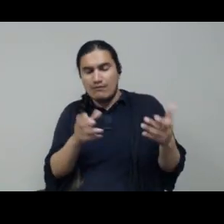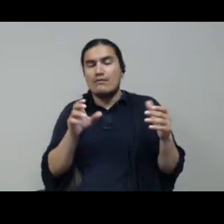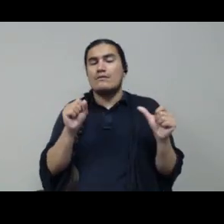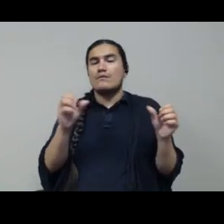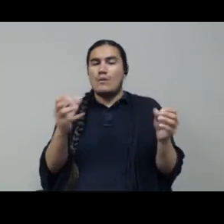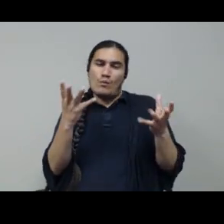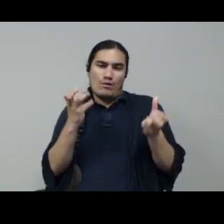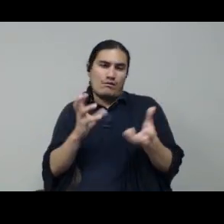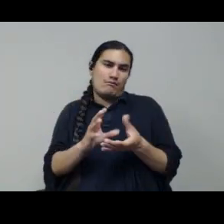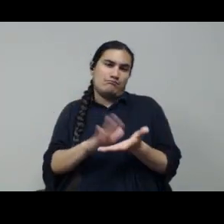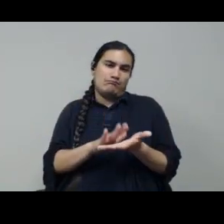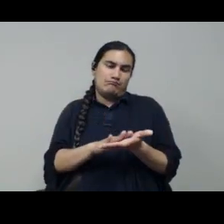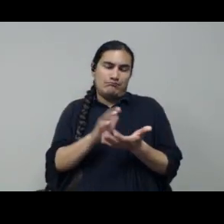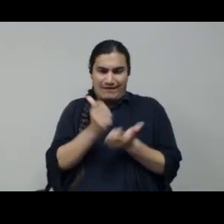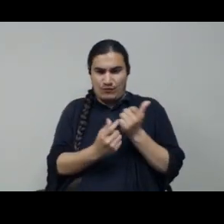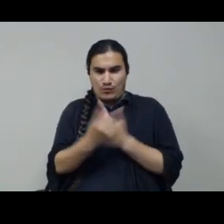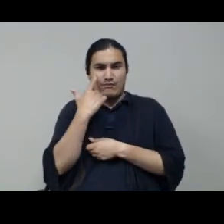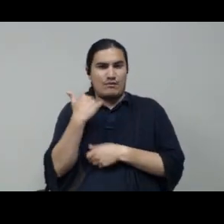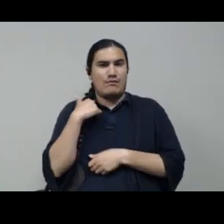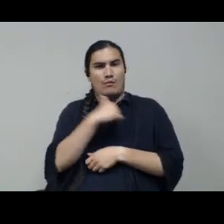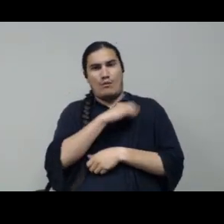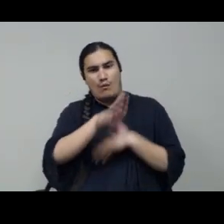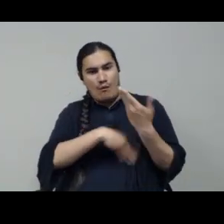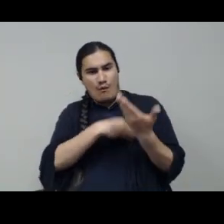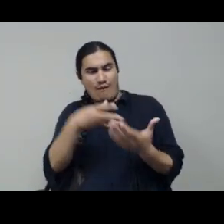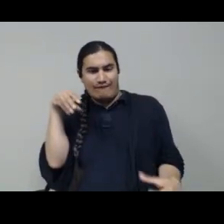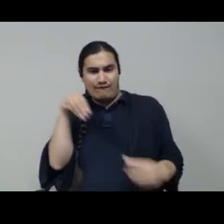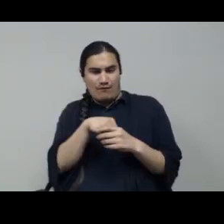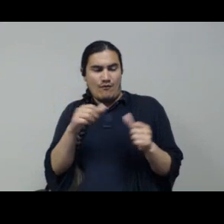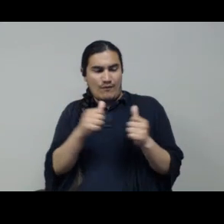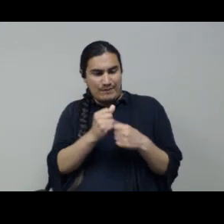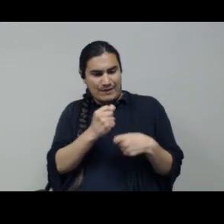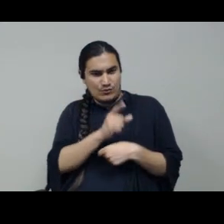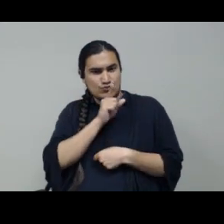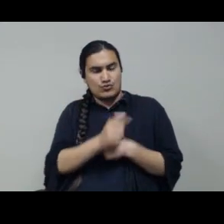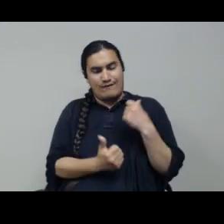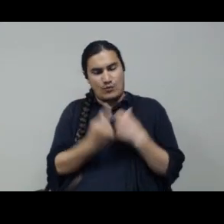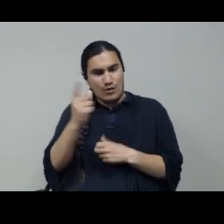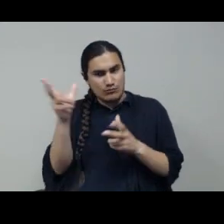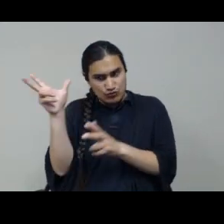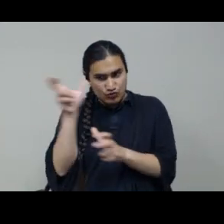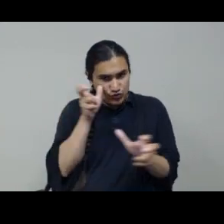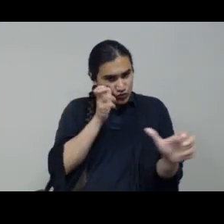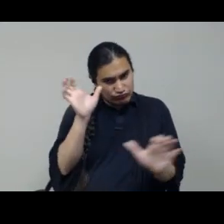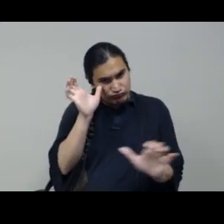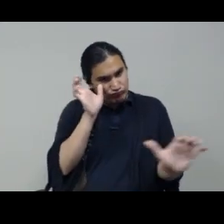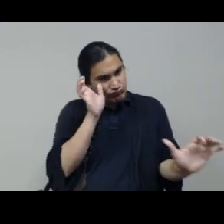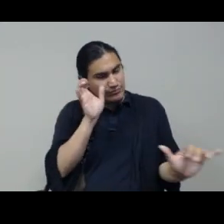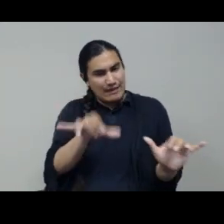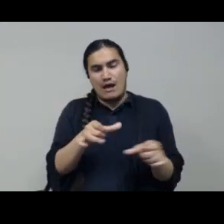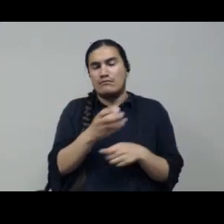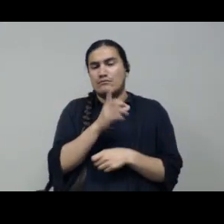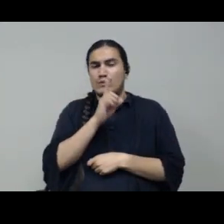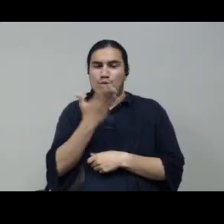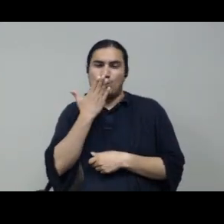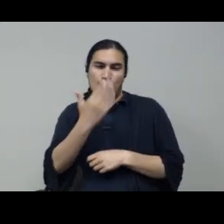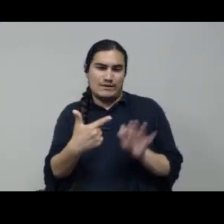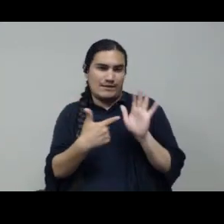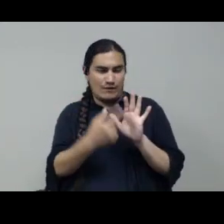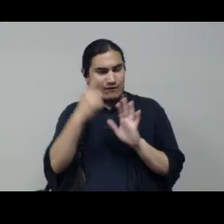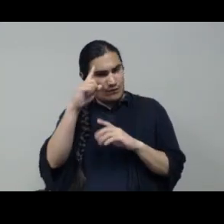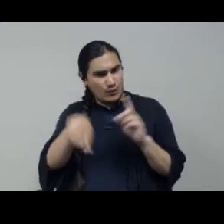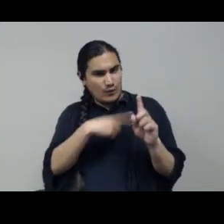compliment everyone, because we were all involved in making sure that everyone was heard And this is a really good example of when